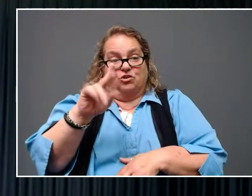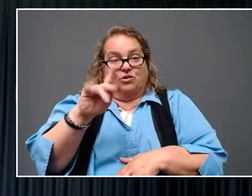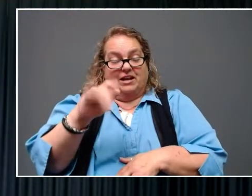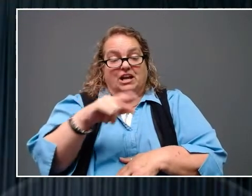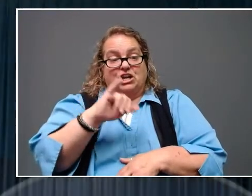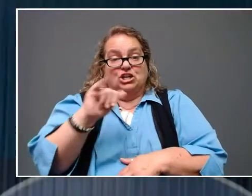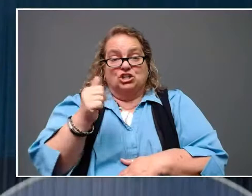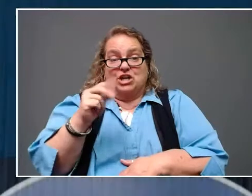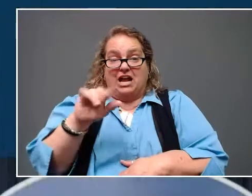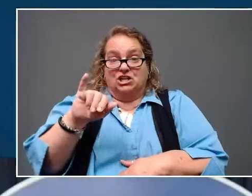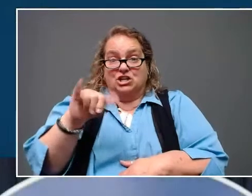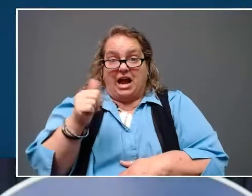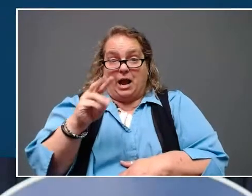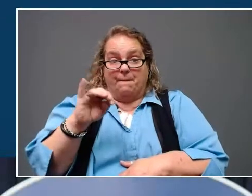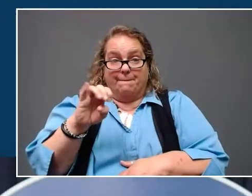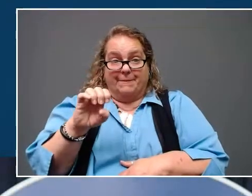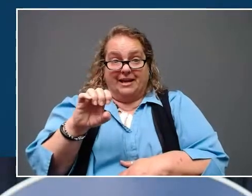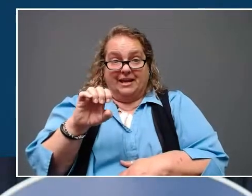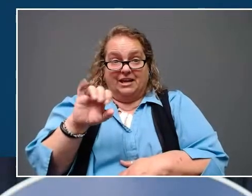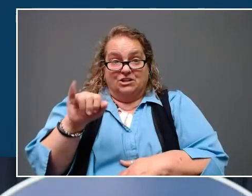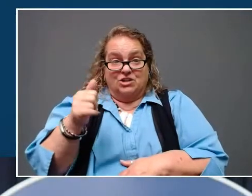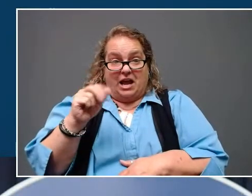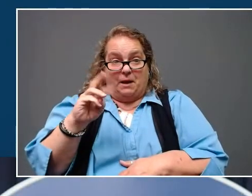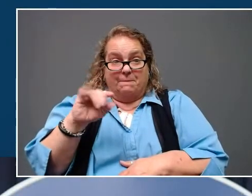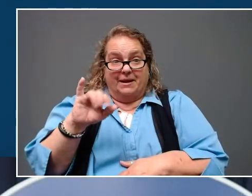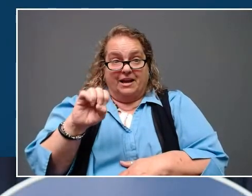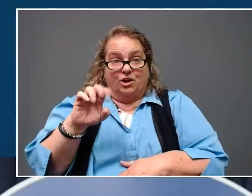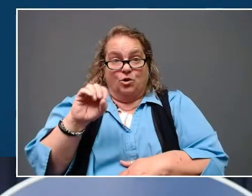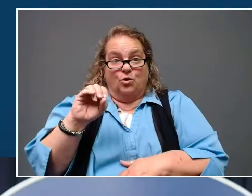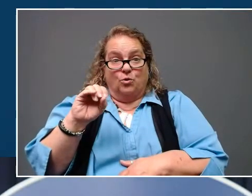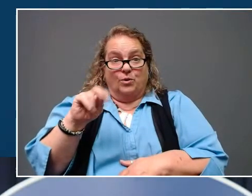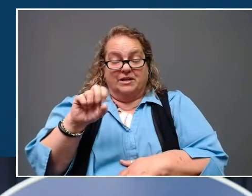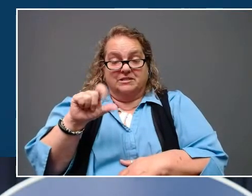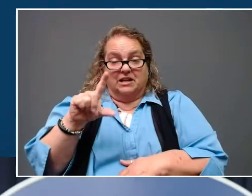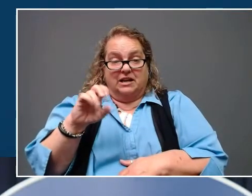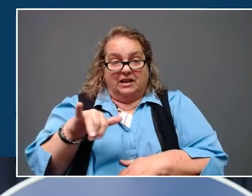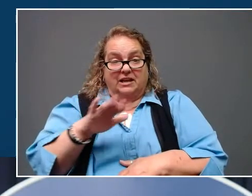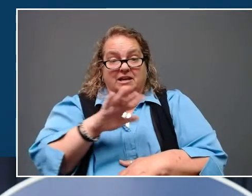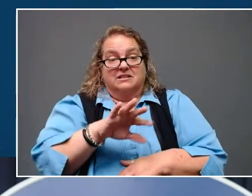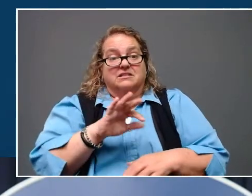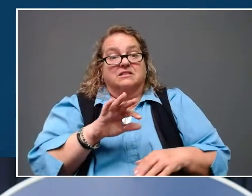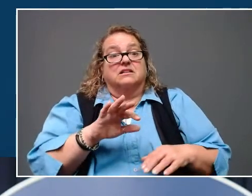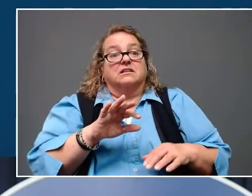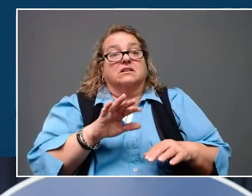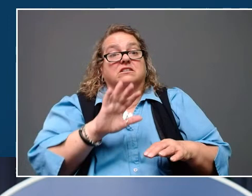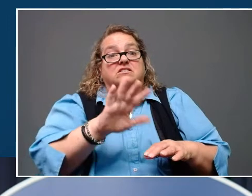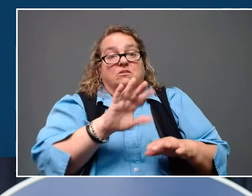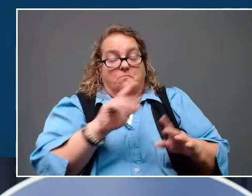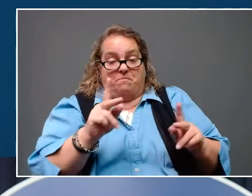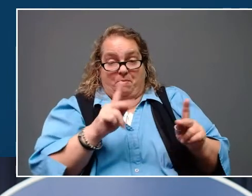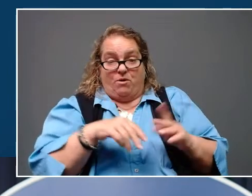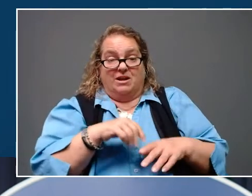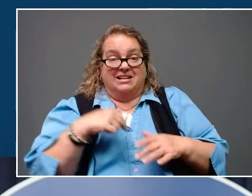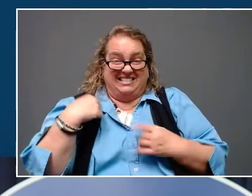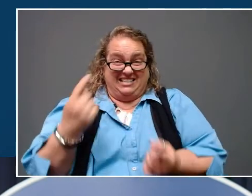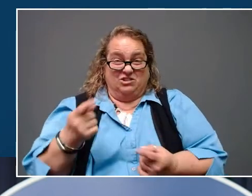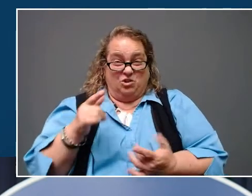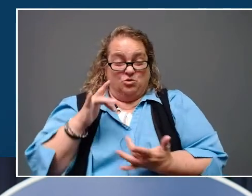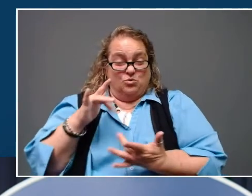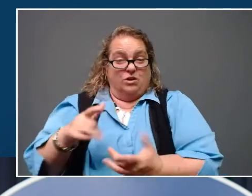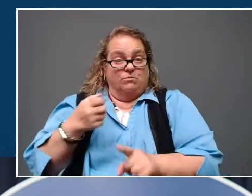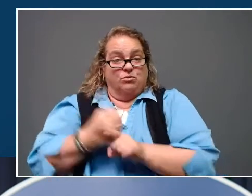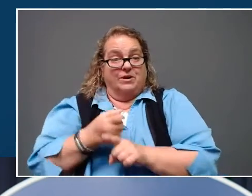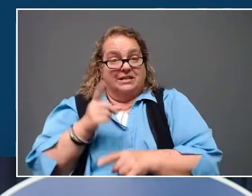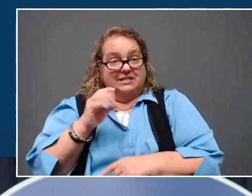ensure that his students are safe, happy, and healthy, especially after the devastating tornadoes hit in December. On Monday, Jamie helped my